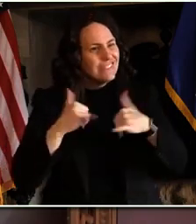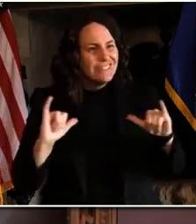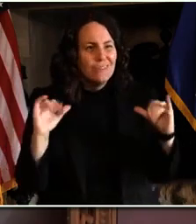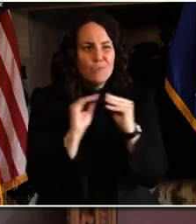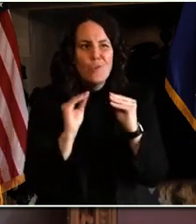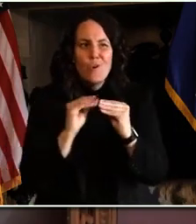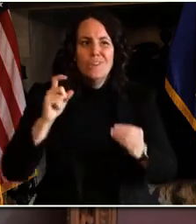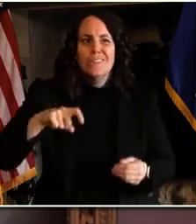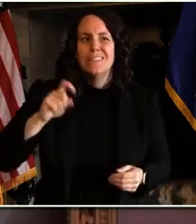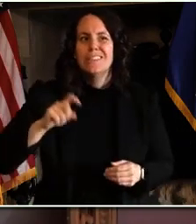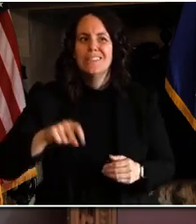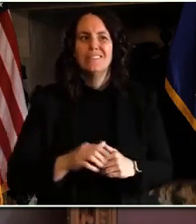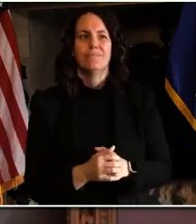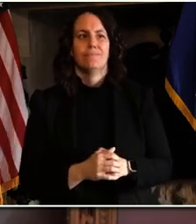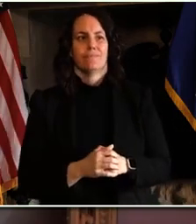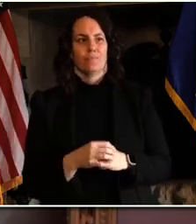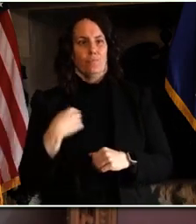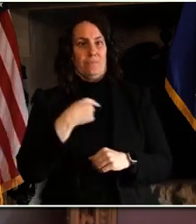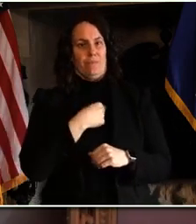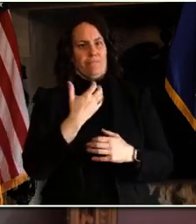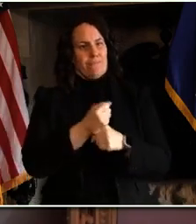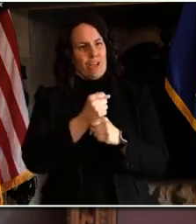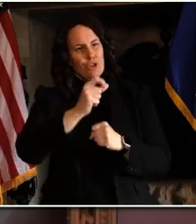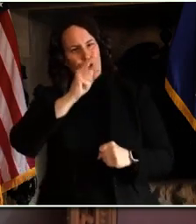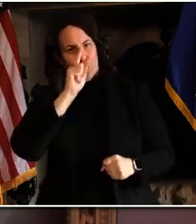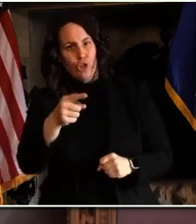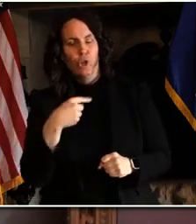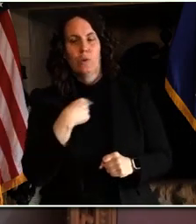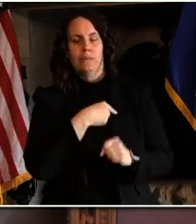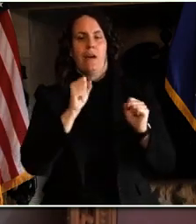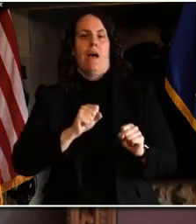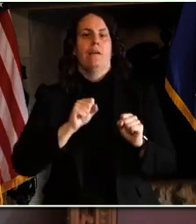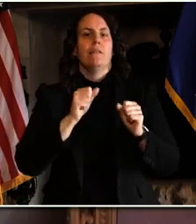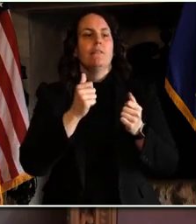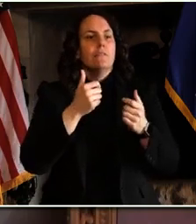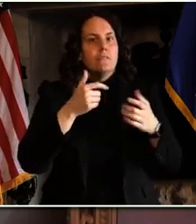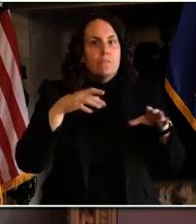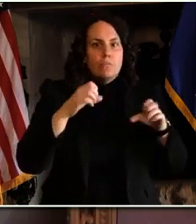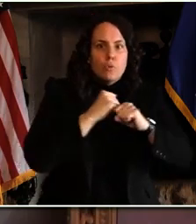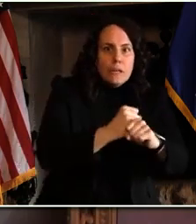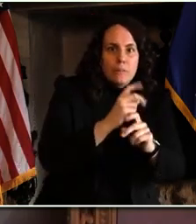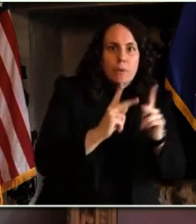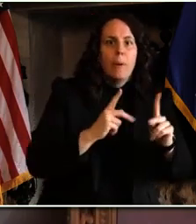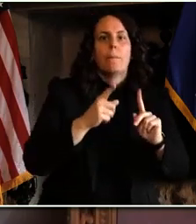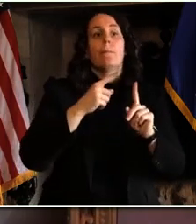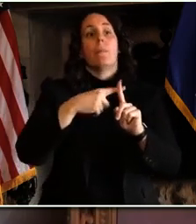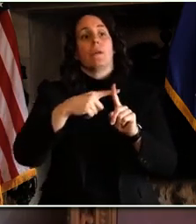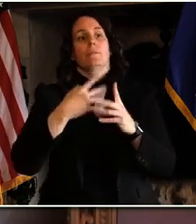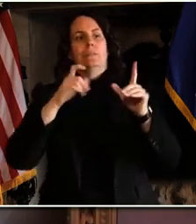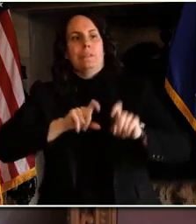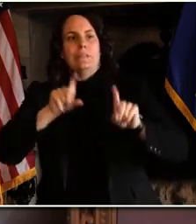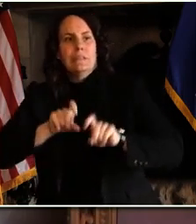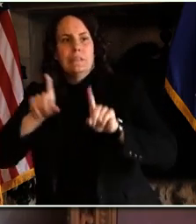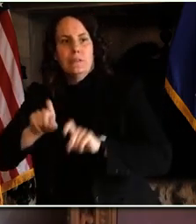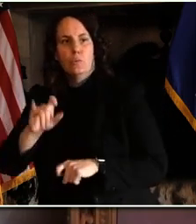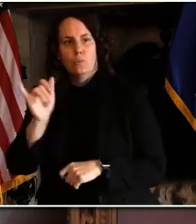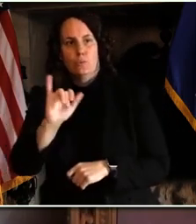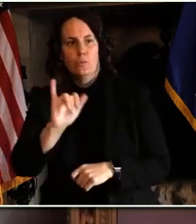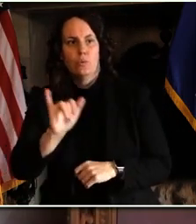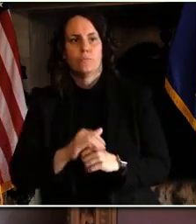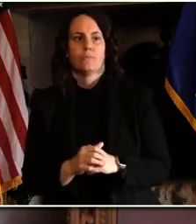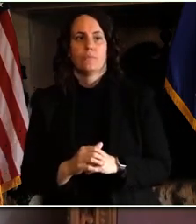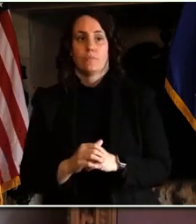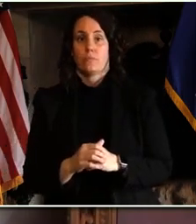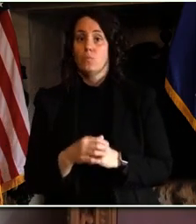capacity to test tens of thousands of Wisconsinites, isolate and treat those who are infected, and do our best to contain